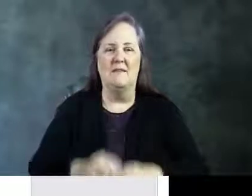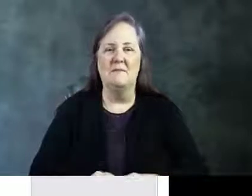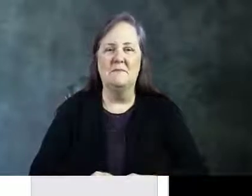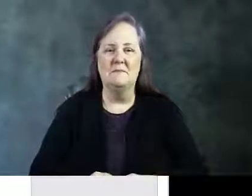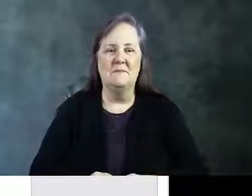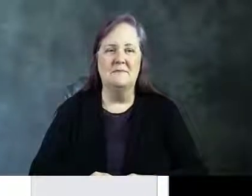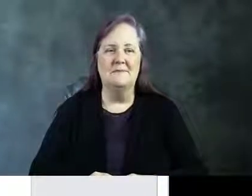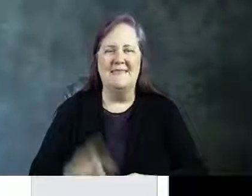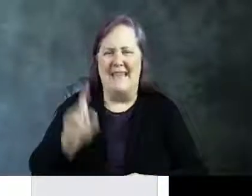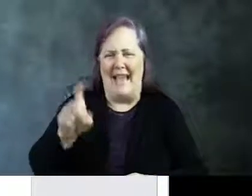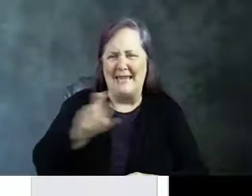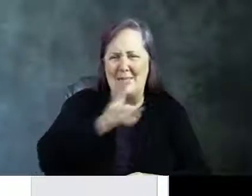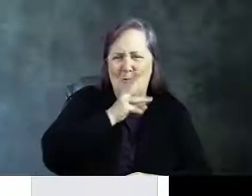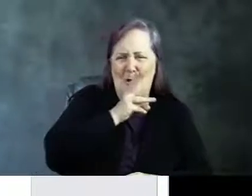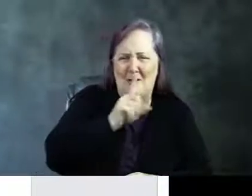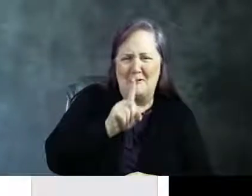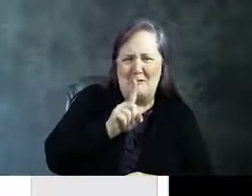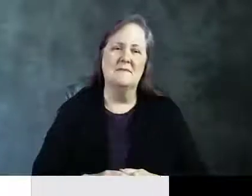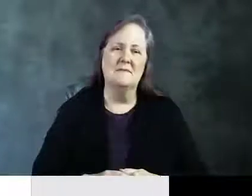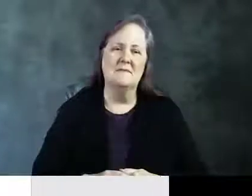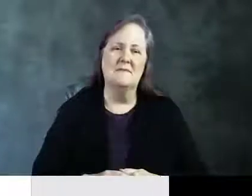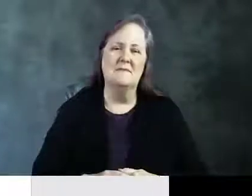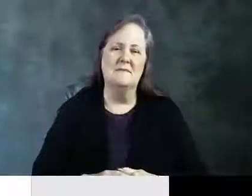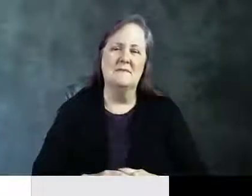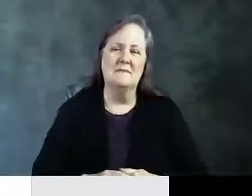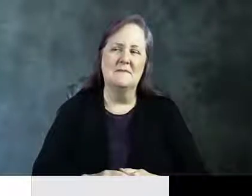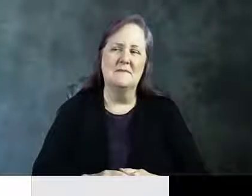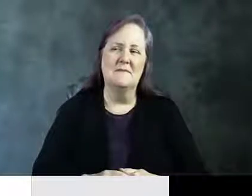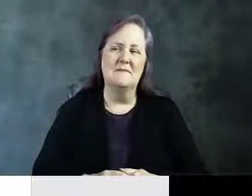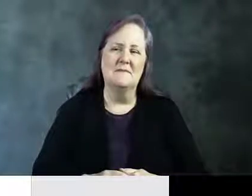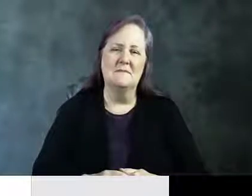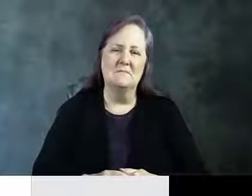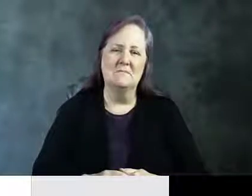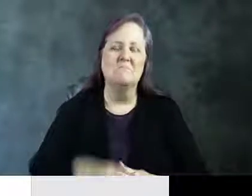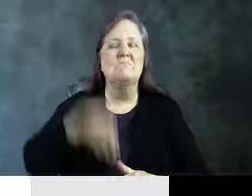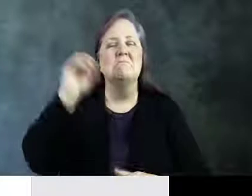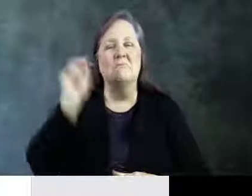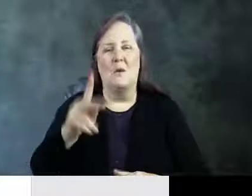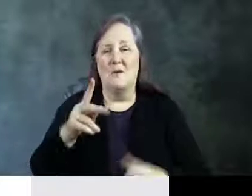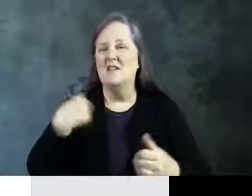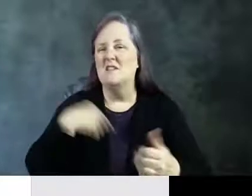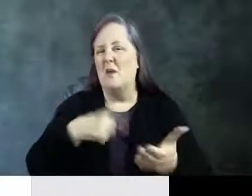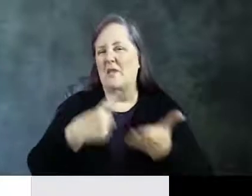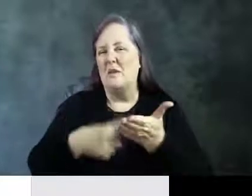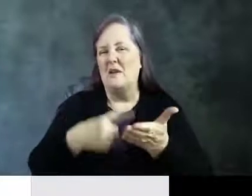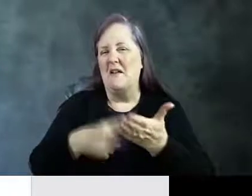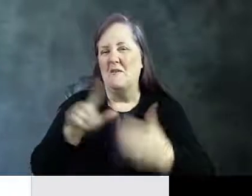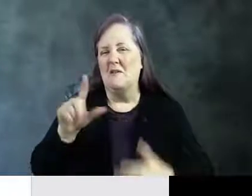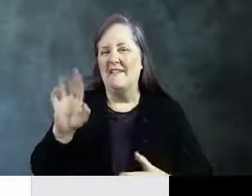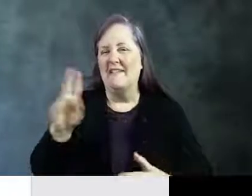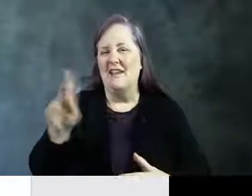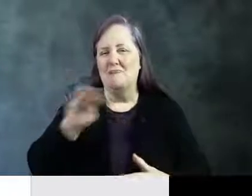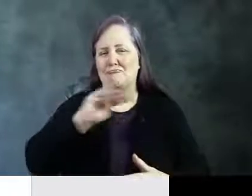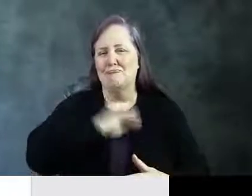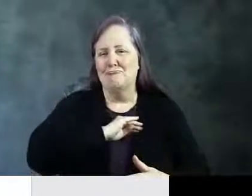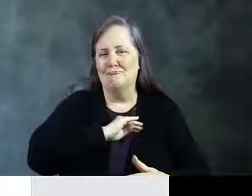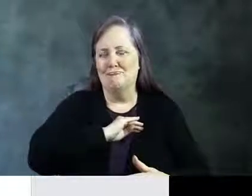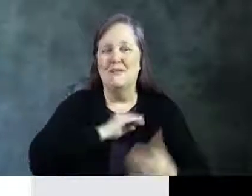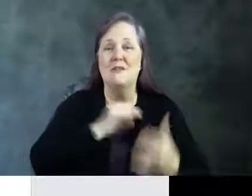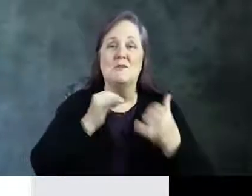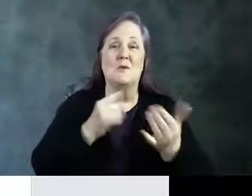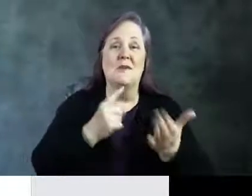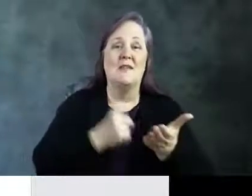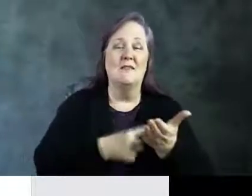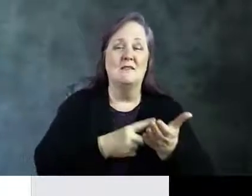water for just a second here. Thank you. Okay, so I think we covered links sufficiently. So let's talk for a moment